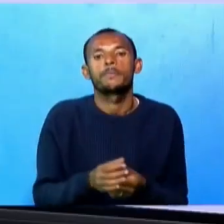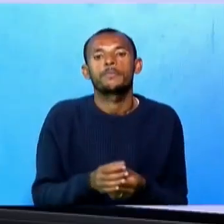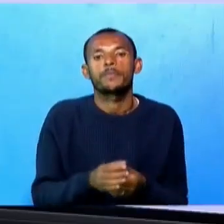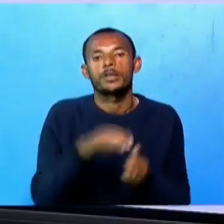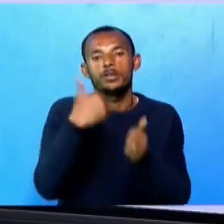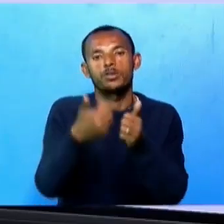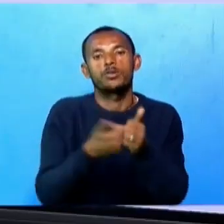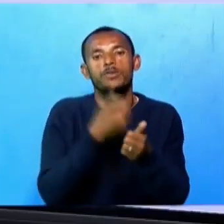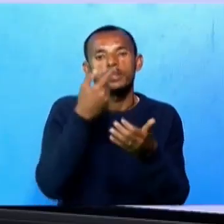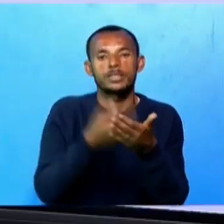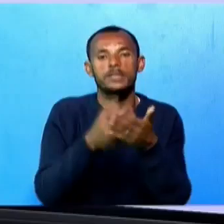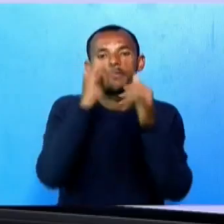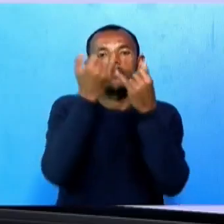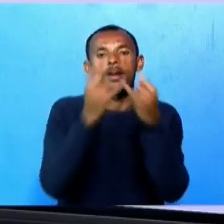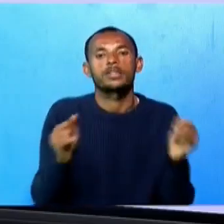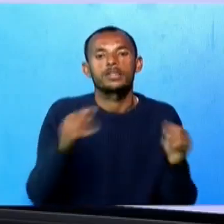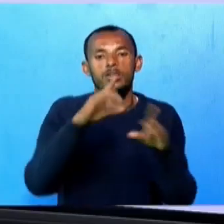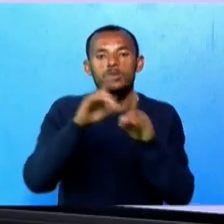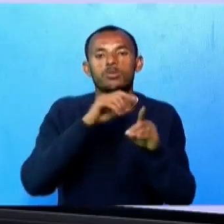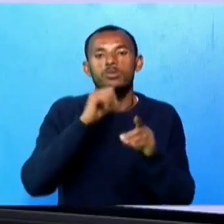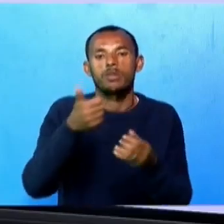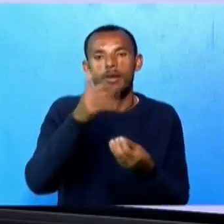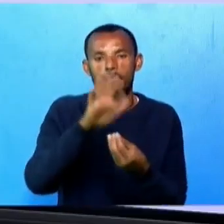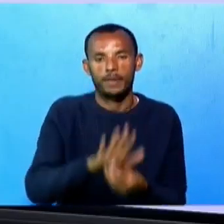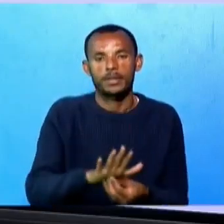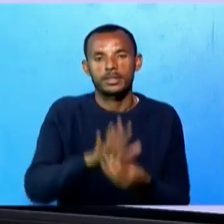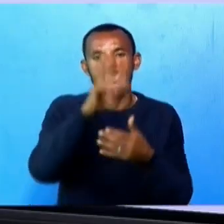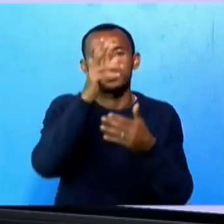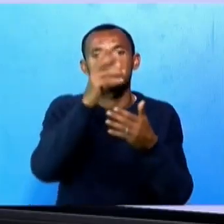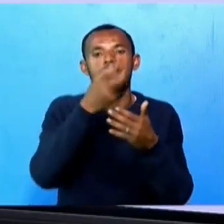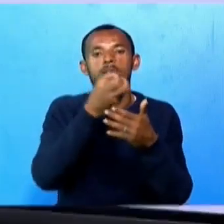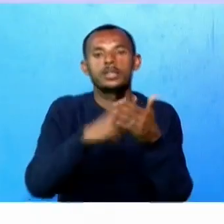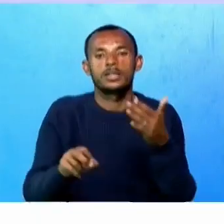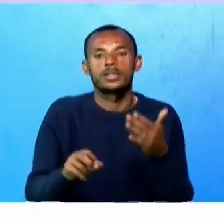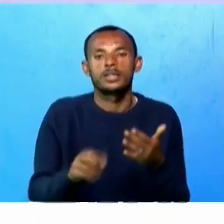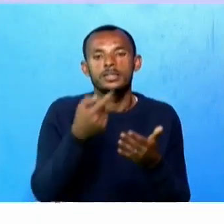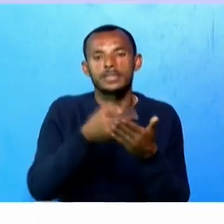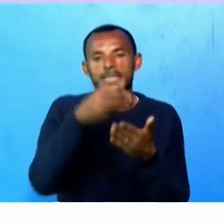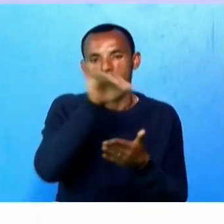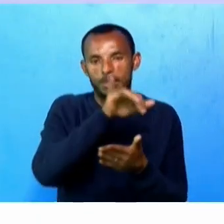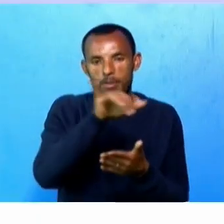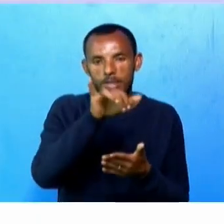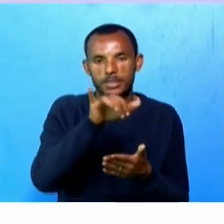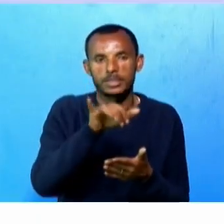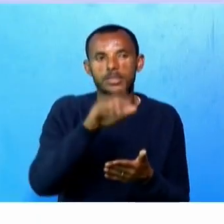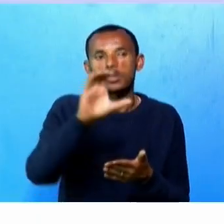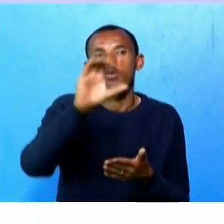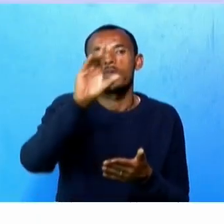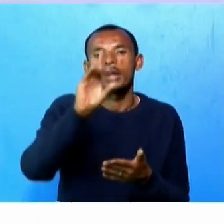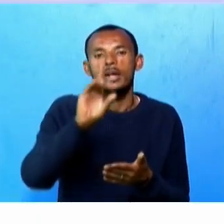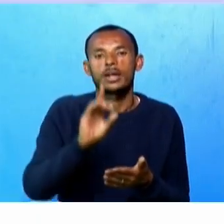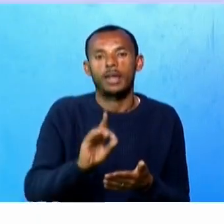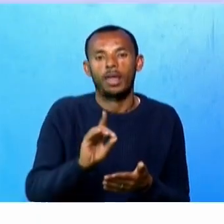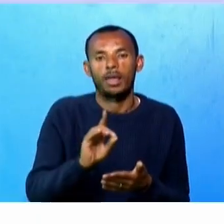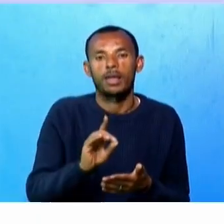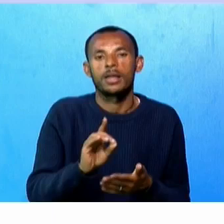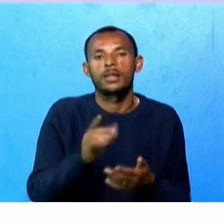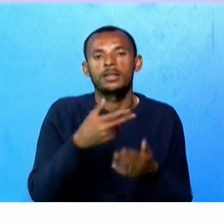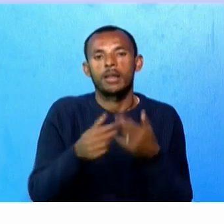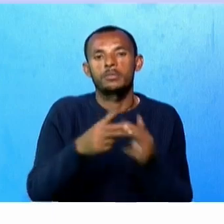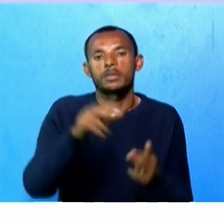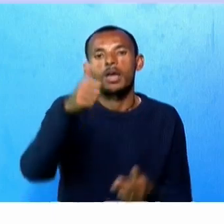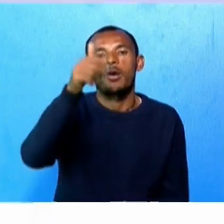order of this fraction do not affect the outcome. So this is the same as C over D times A over